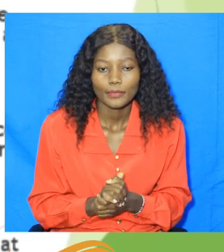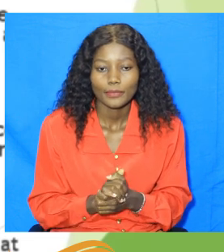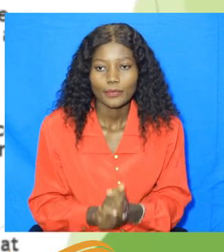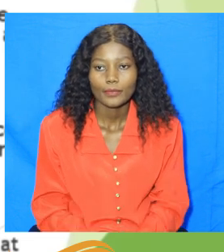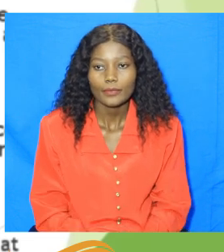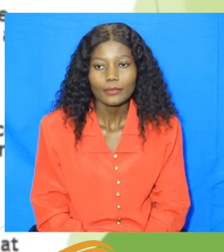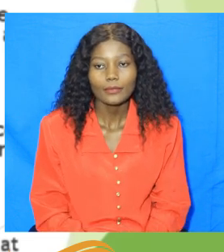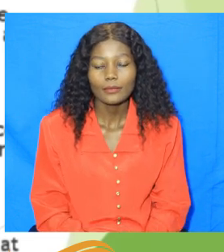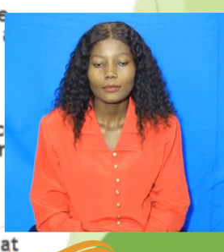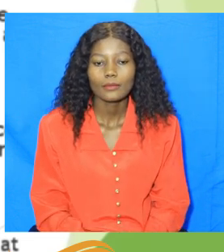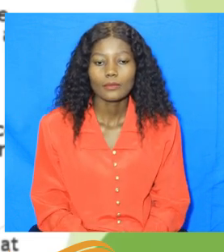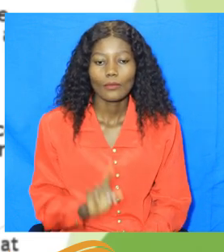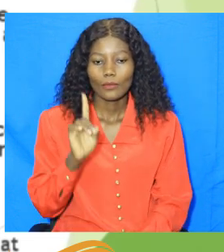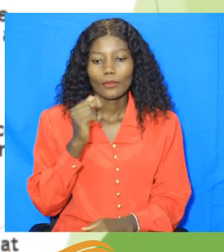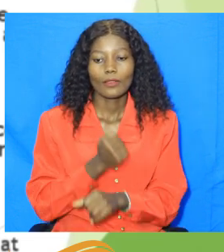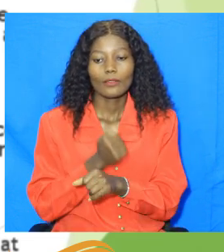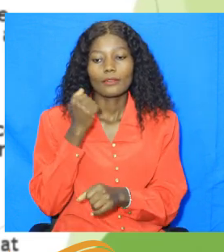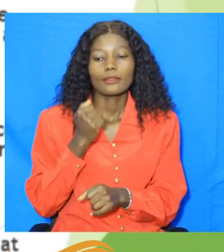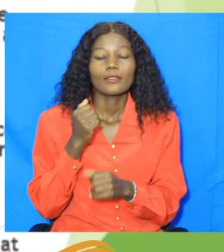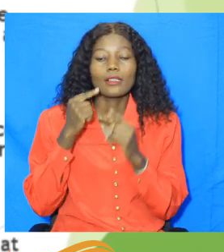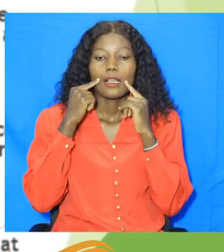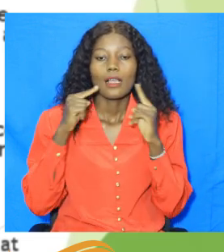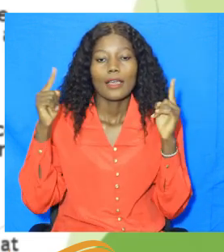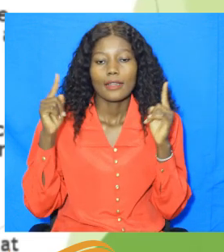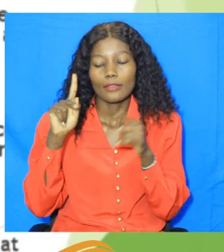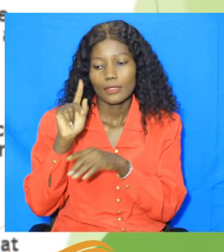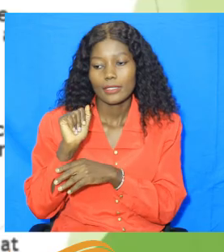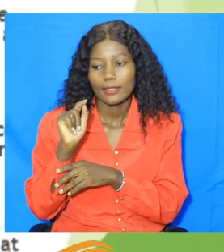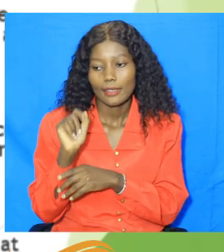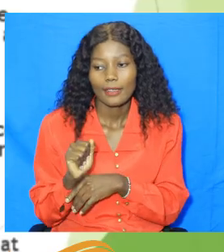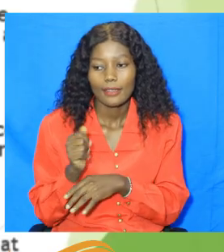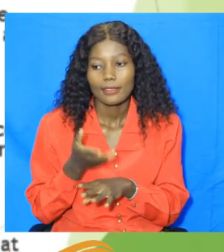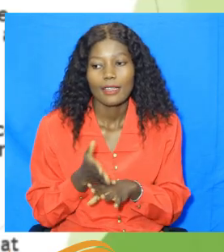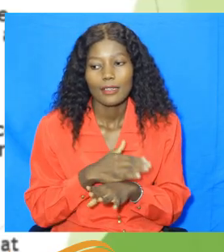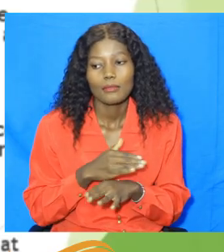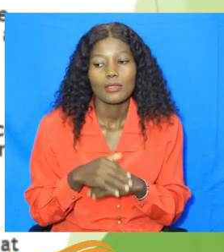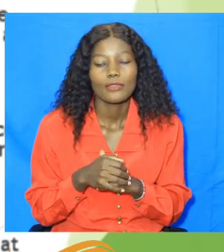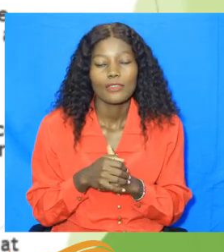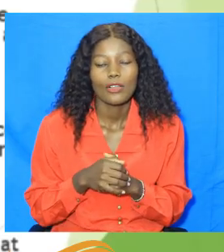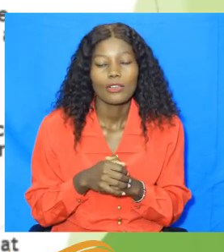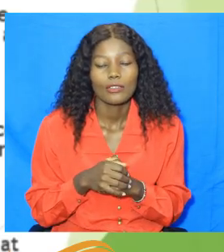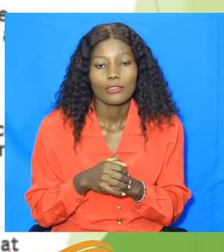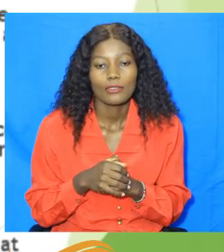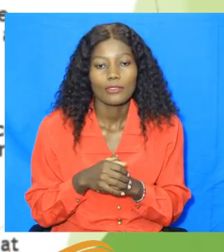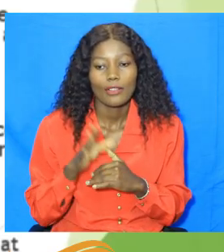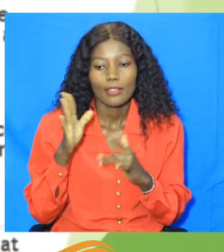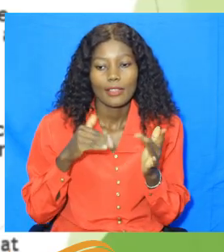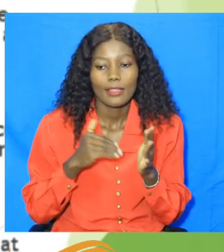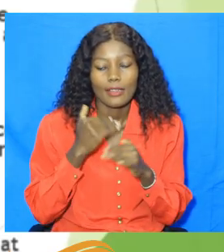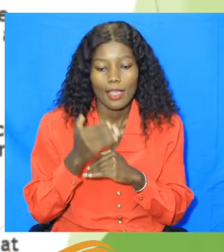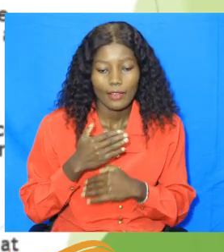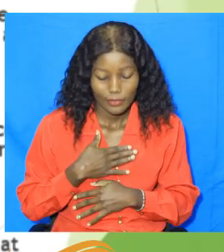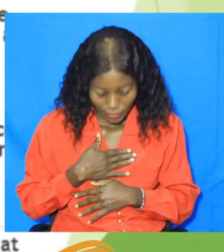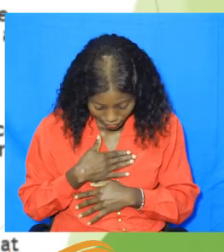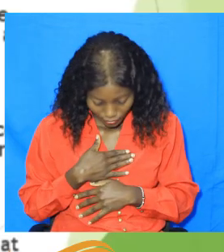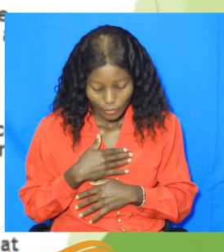So one of the fouls is announcing the kata before instead of after the bow.